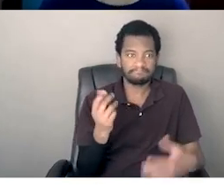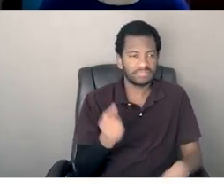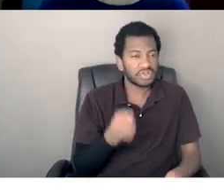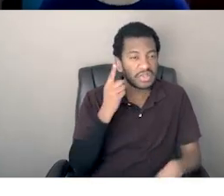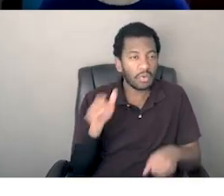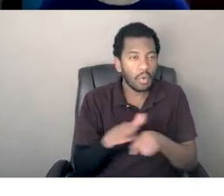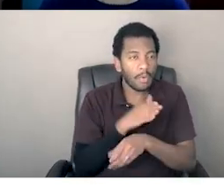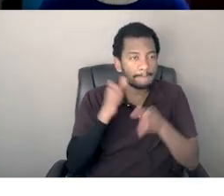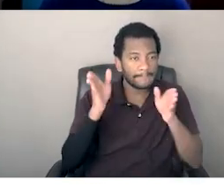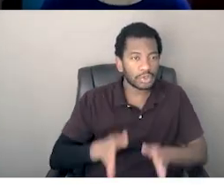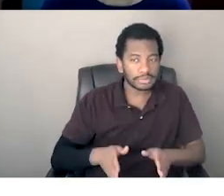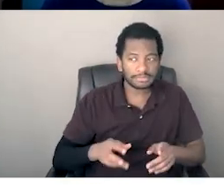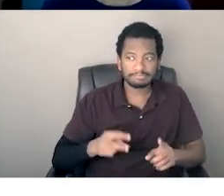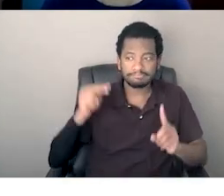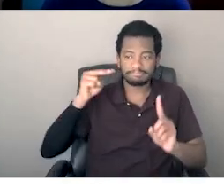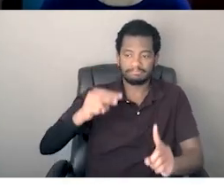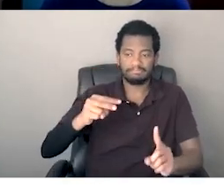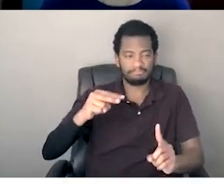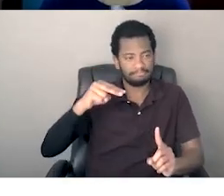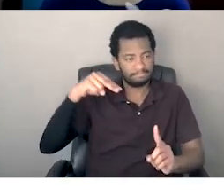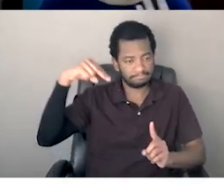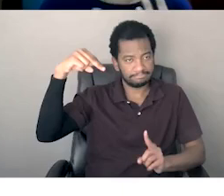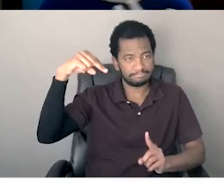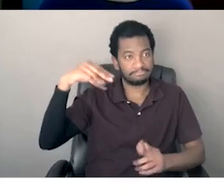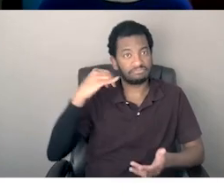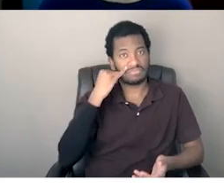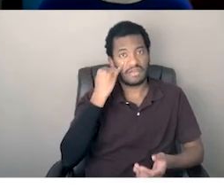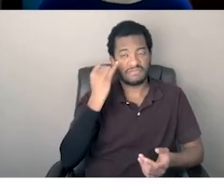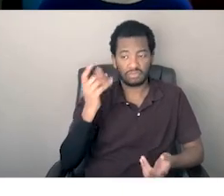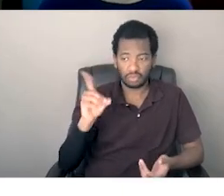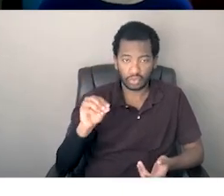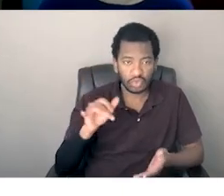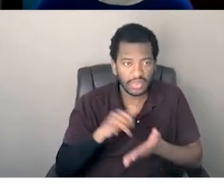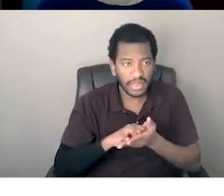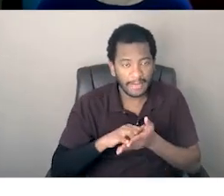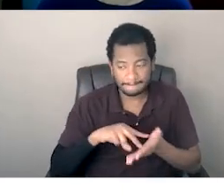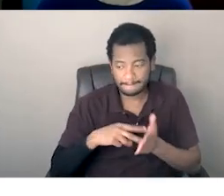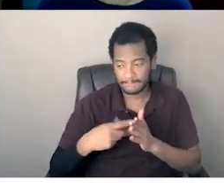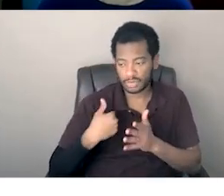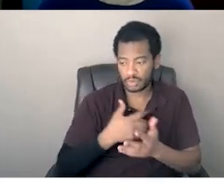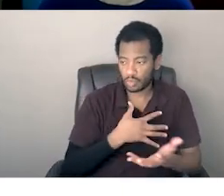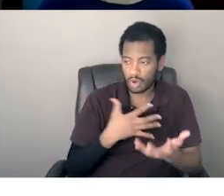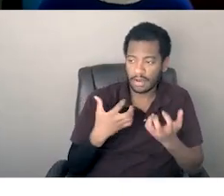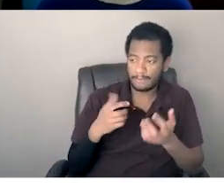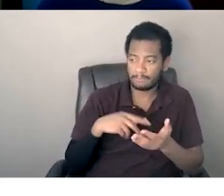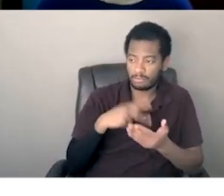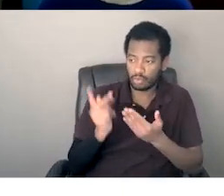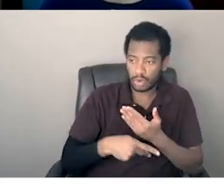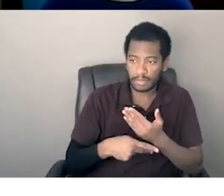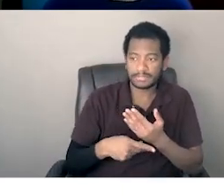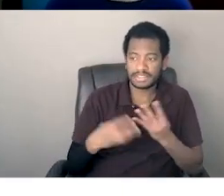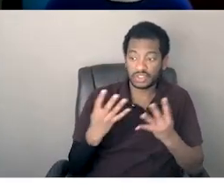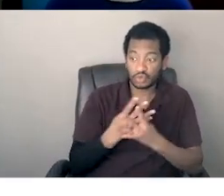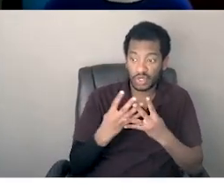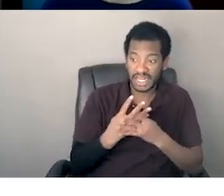that, it means that we are wanting programs that are screening in and